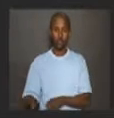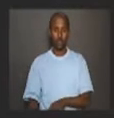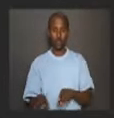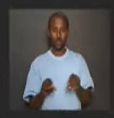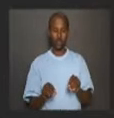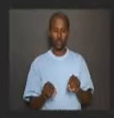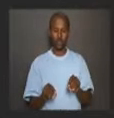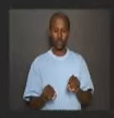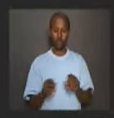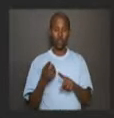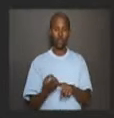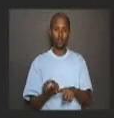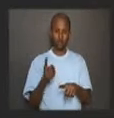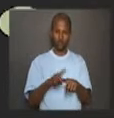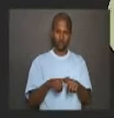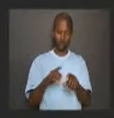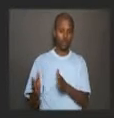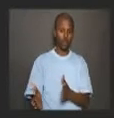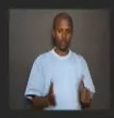Students, let's get ready.